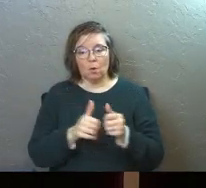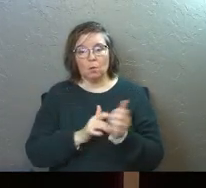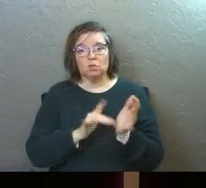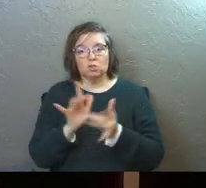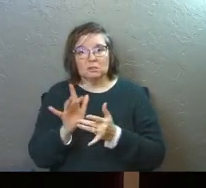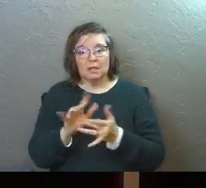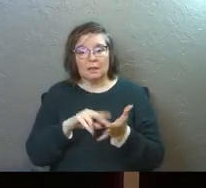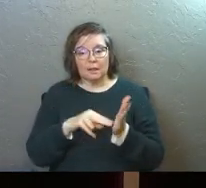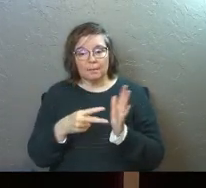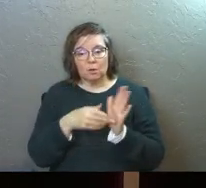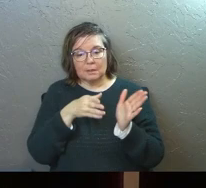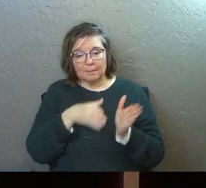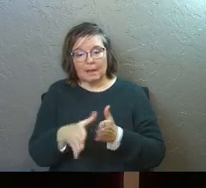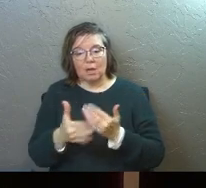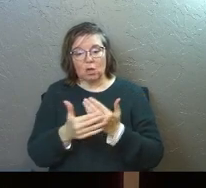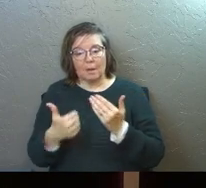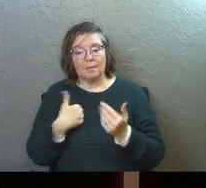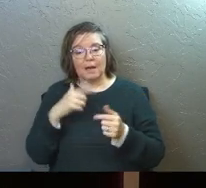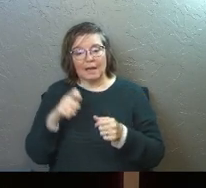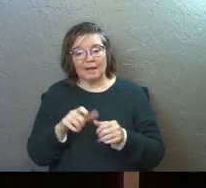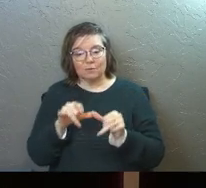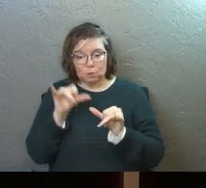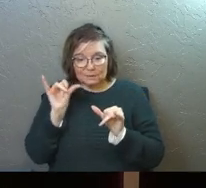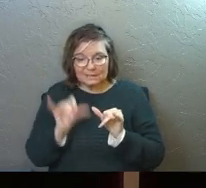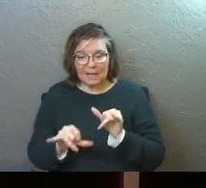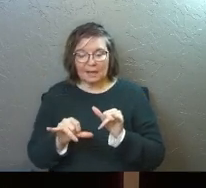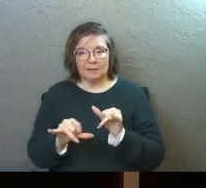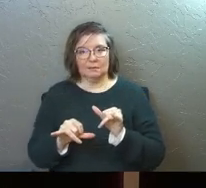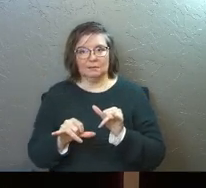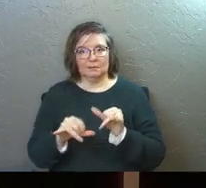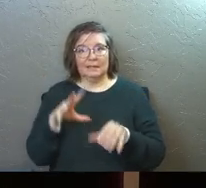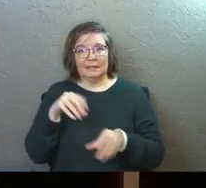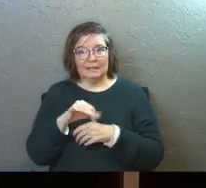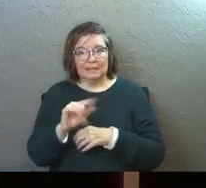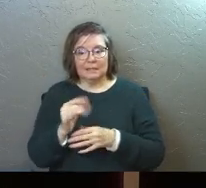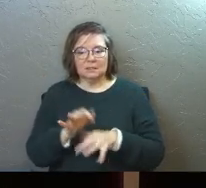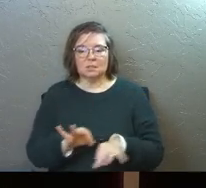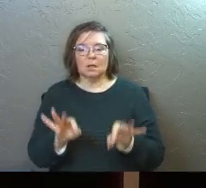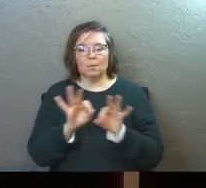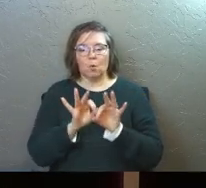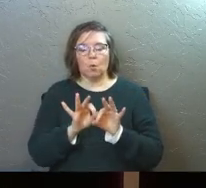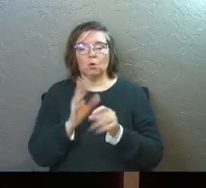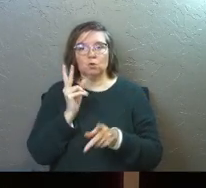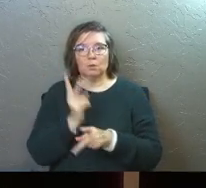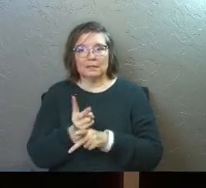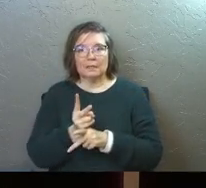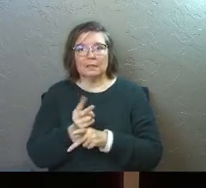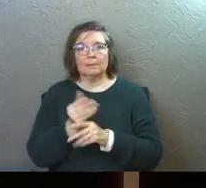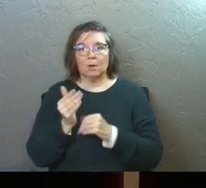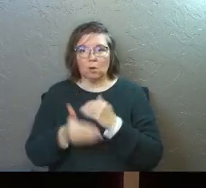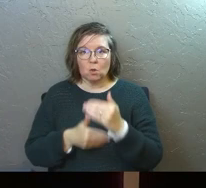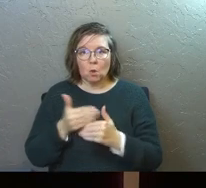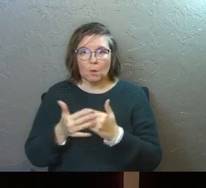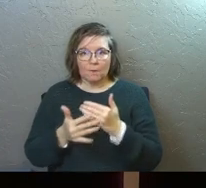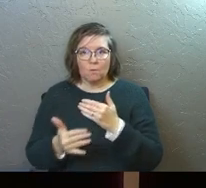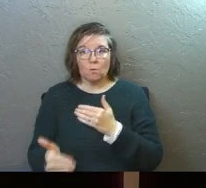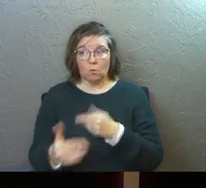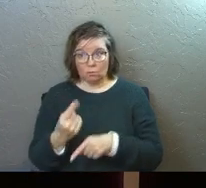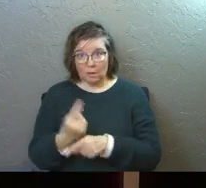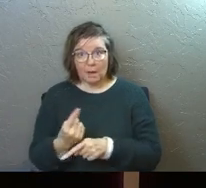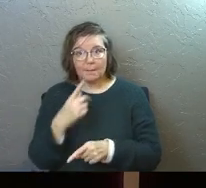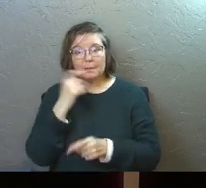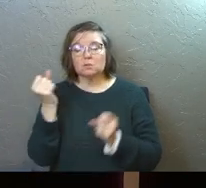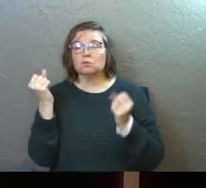with Jesus, the purpose and plan he's called me to, I've got to stay in it. It's important to keep going forward,